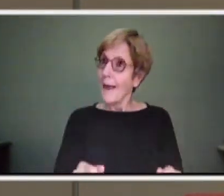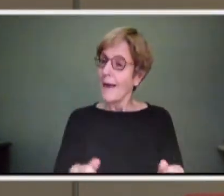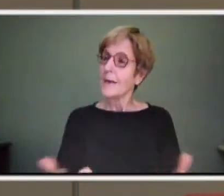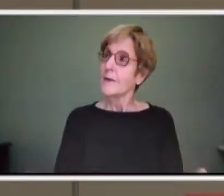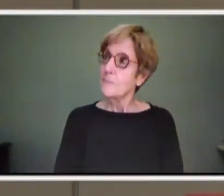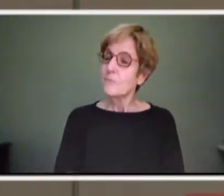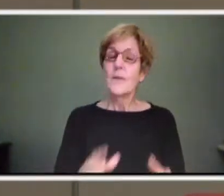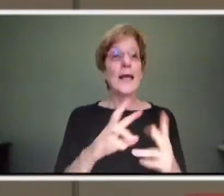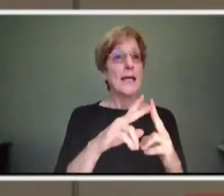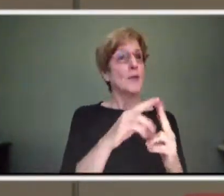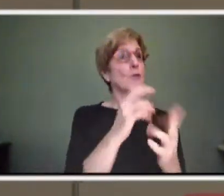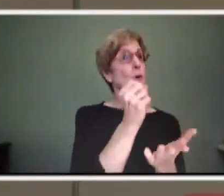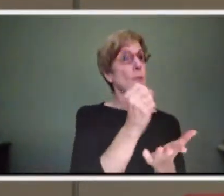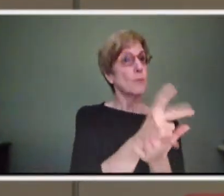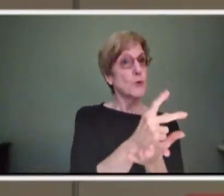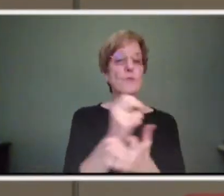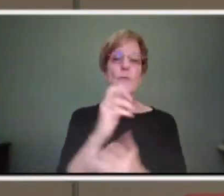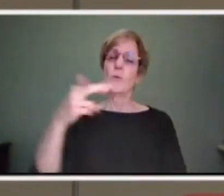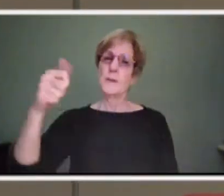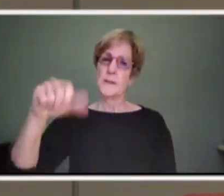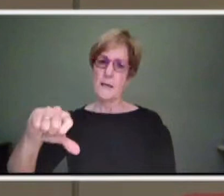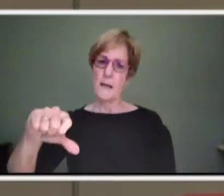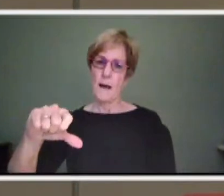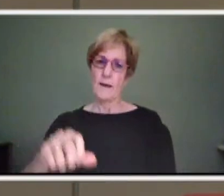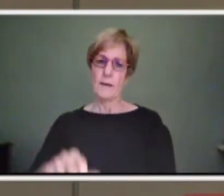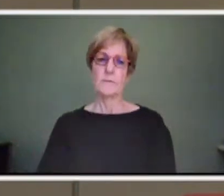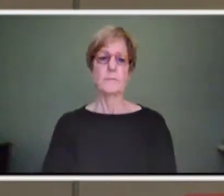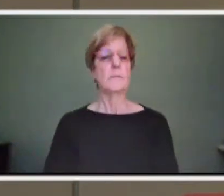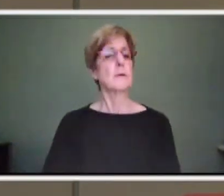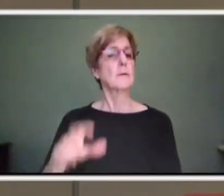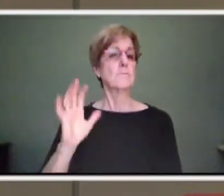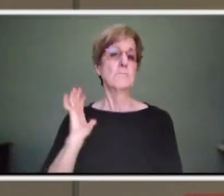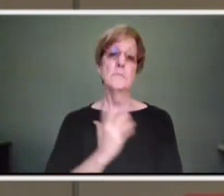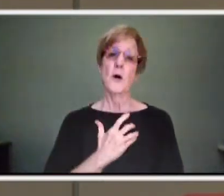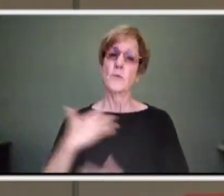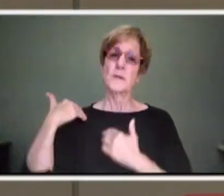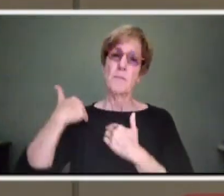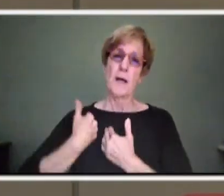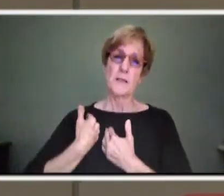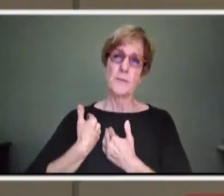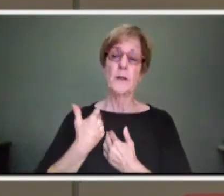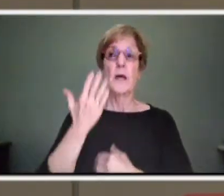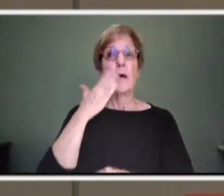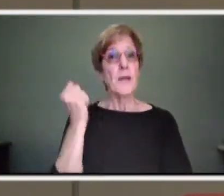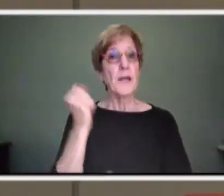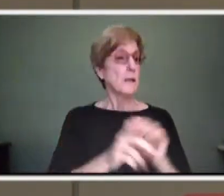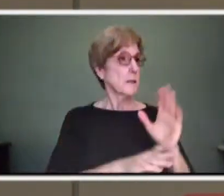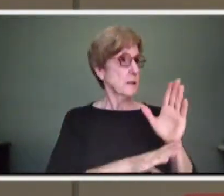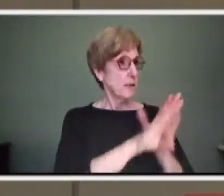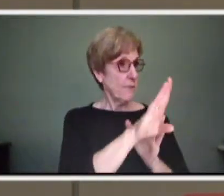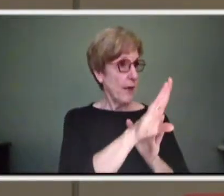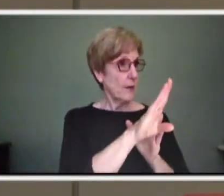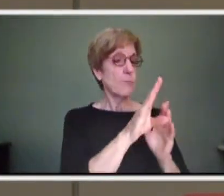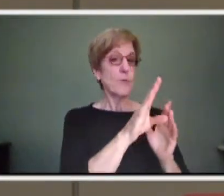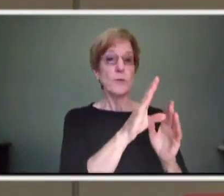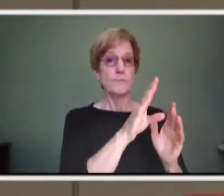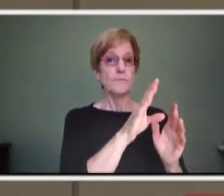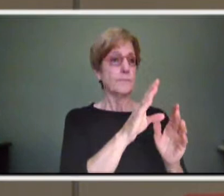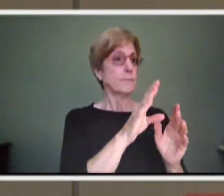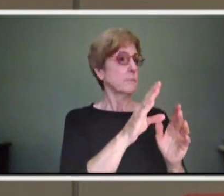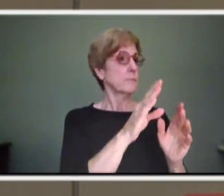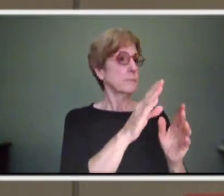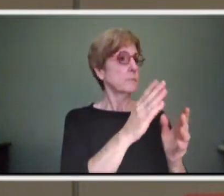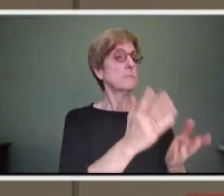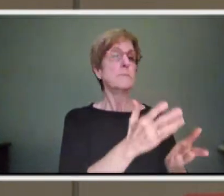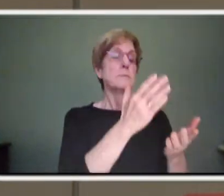approve or deny. At the end of the day, that is council's responsibility. Just because a developer creates a product, that